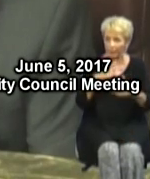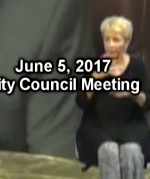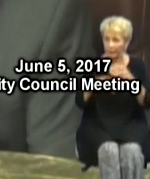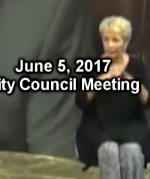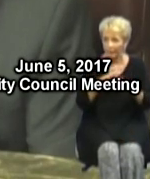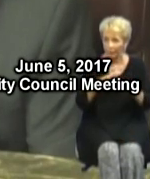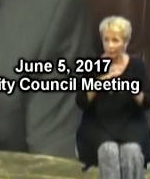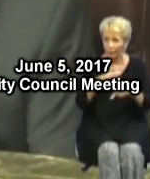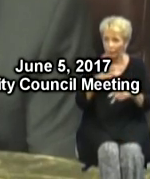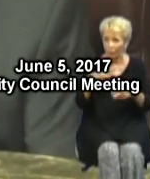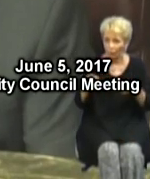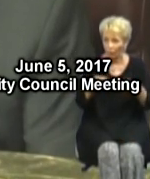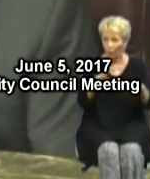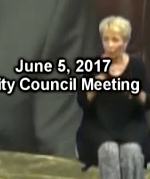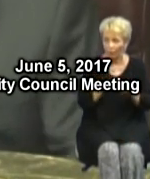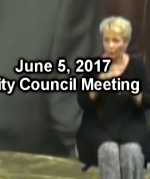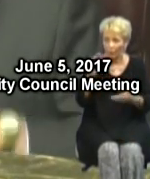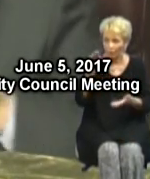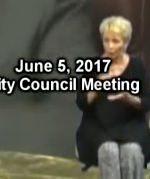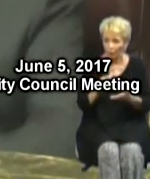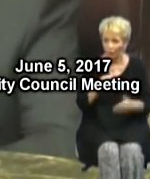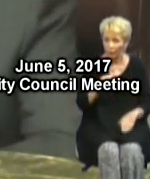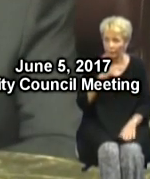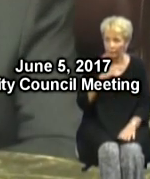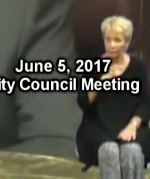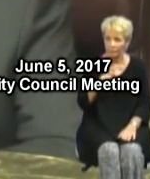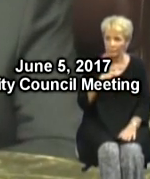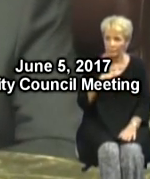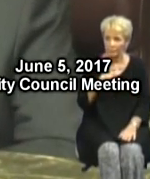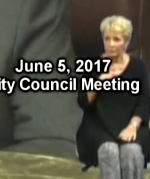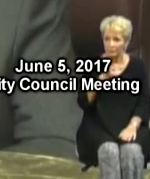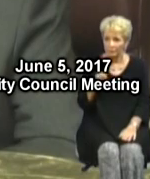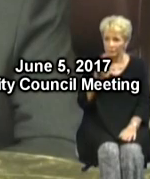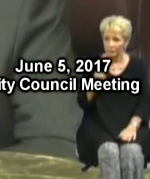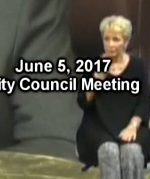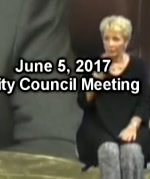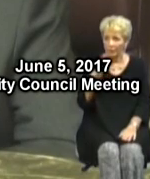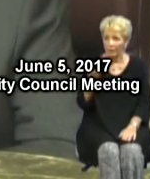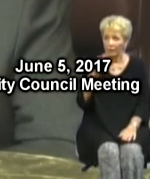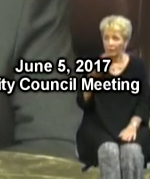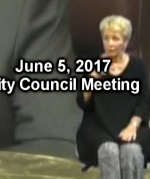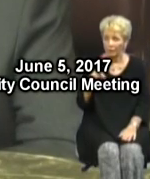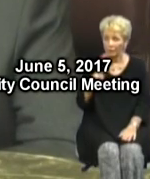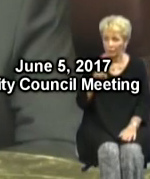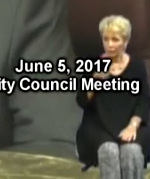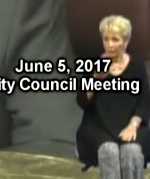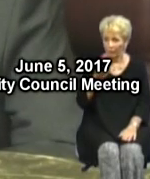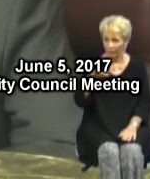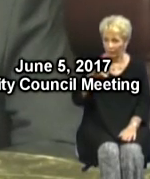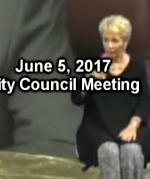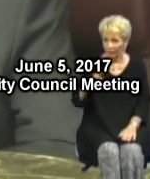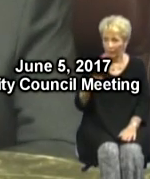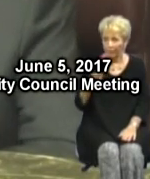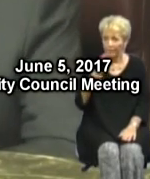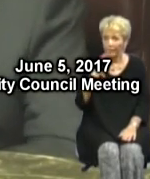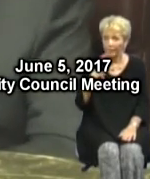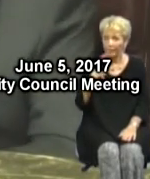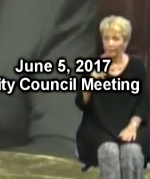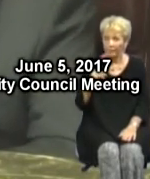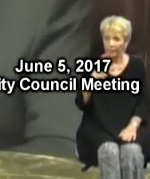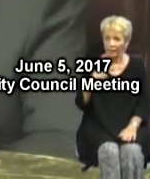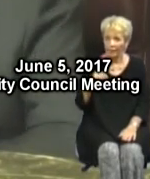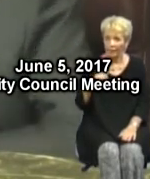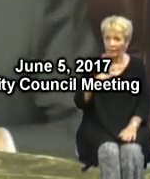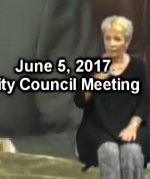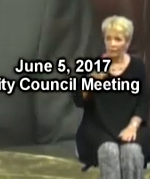road, to also lower the speed limit on Vine Arden to 25 miles an hour. On the far side